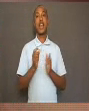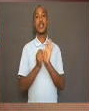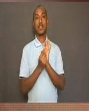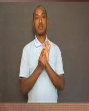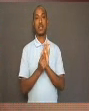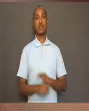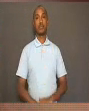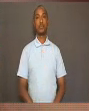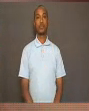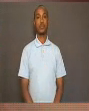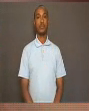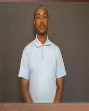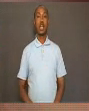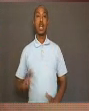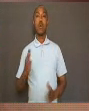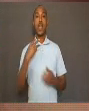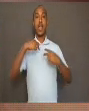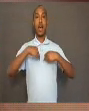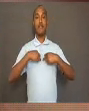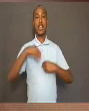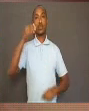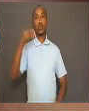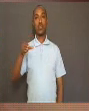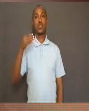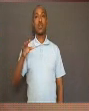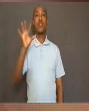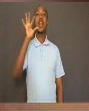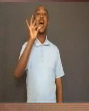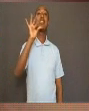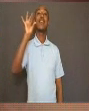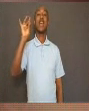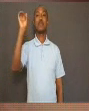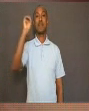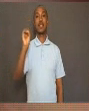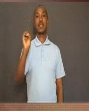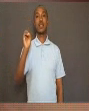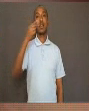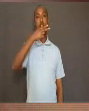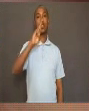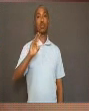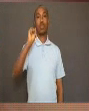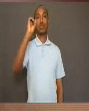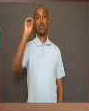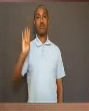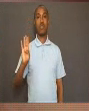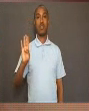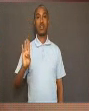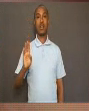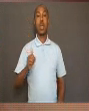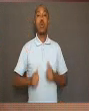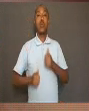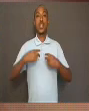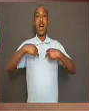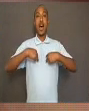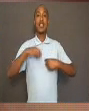example. We have a solution of 98% sulfuric acid, which has